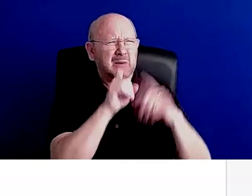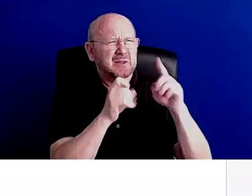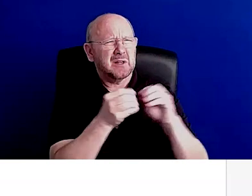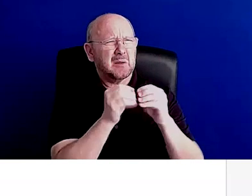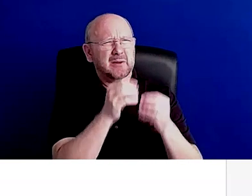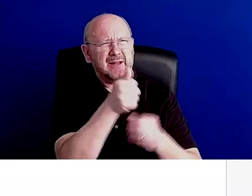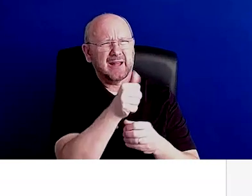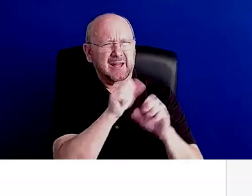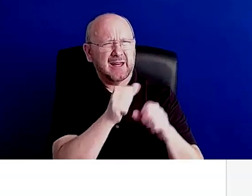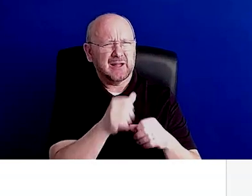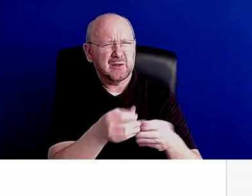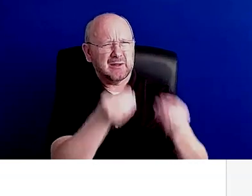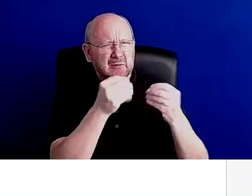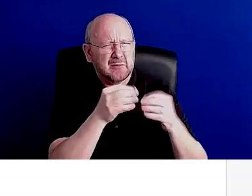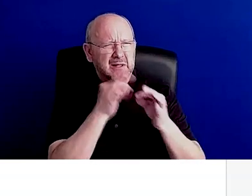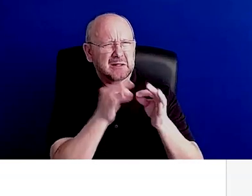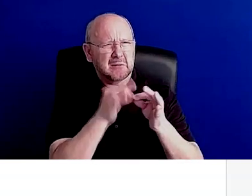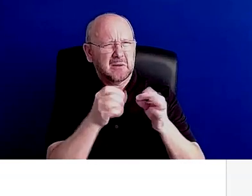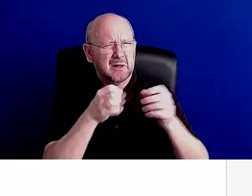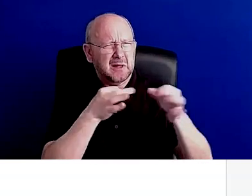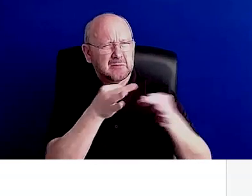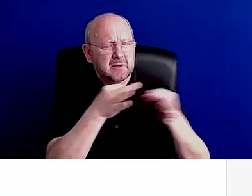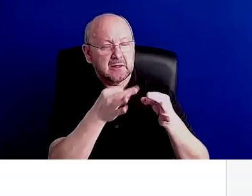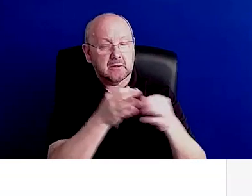give me a simple explanation on it? And ChatGPT